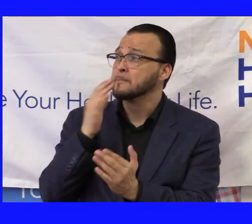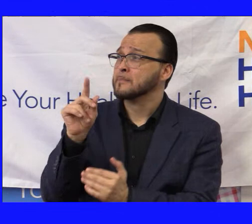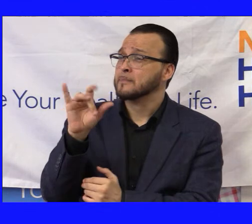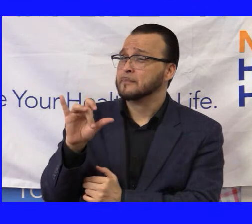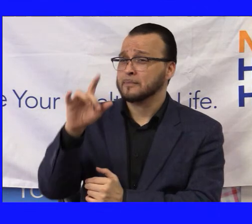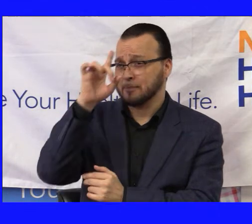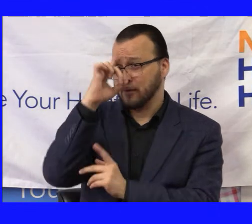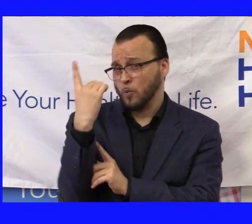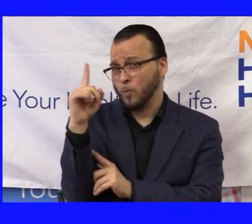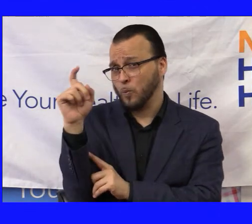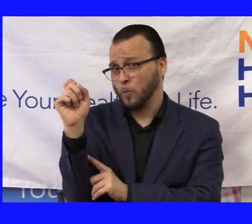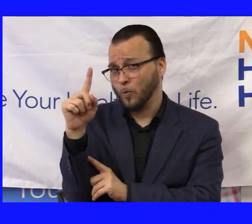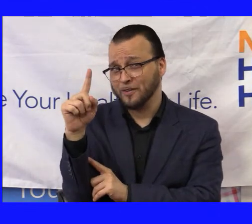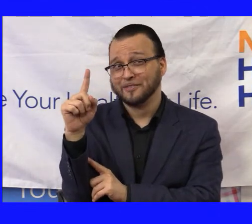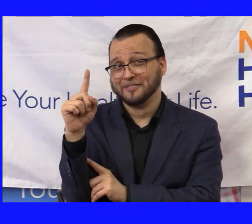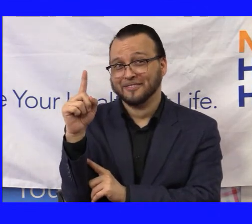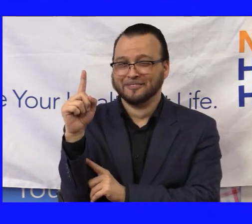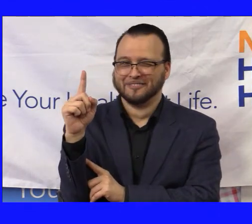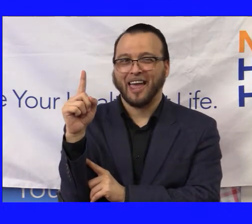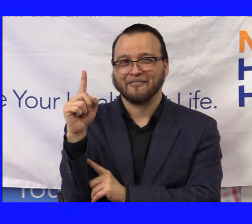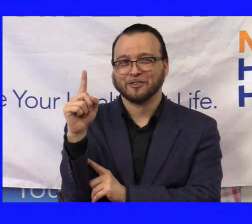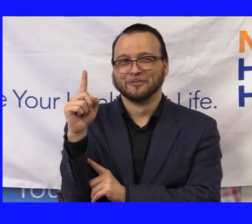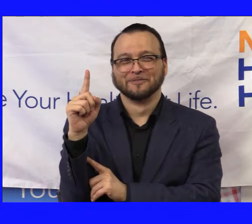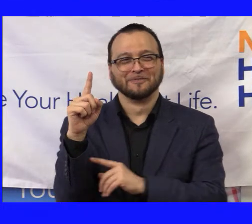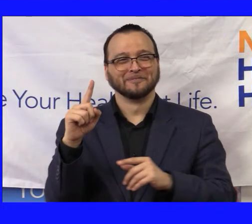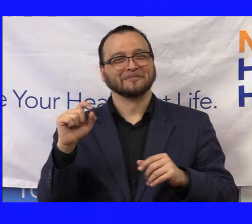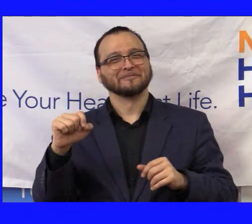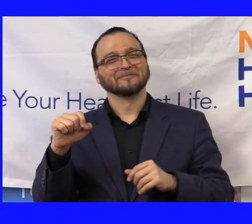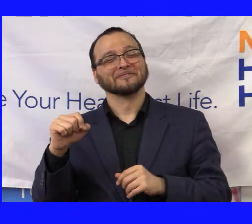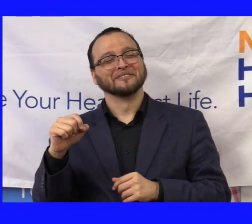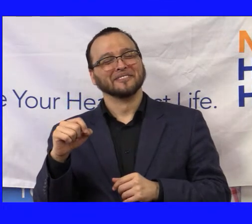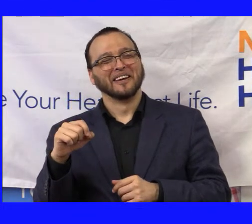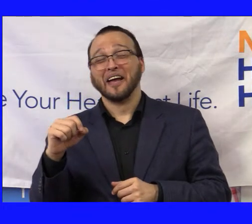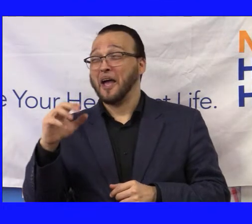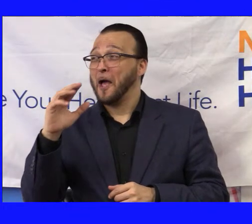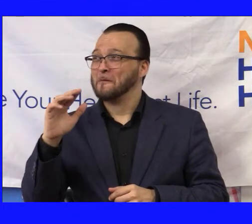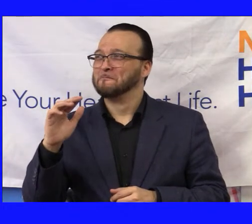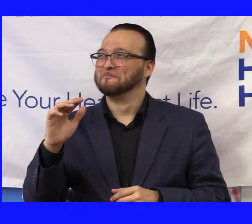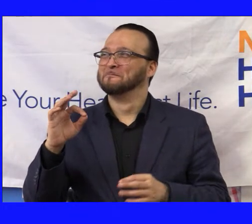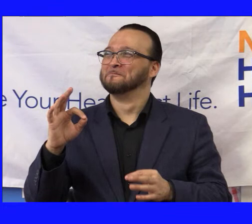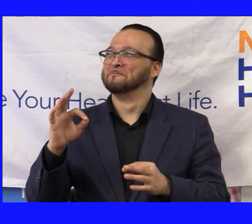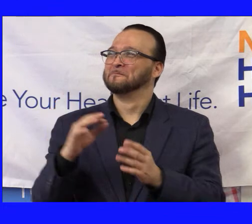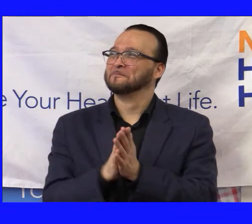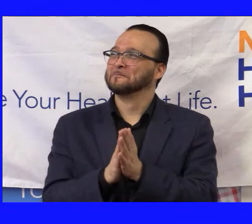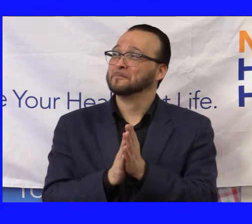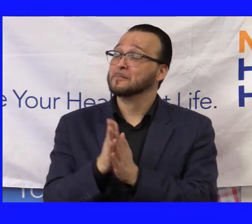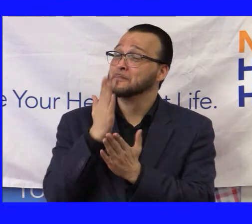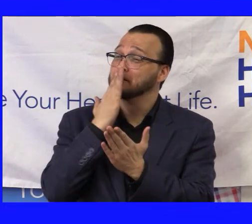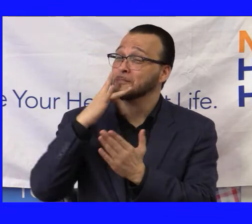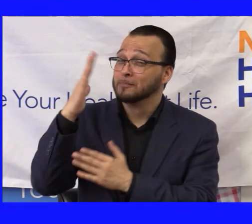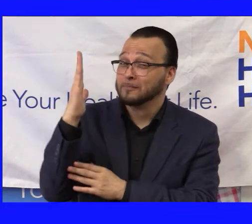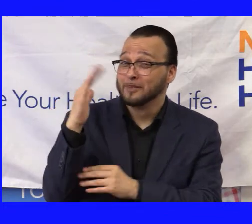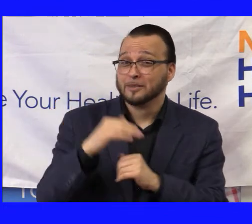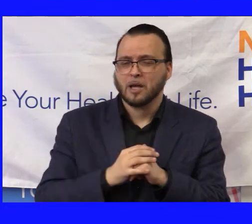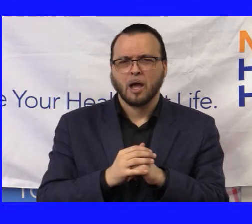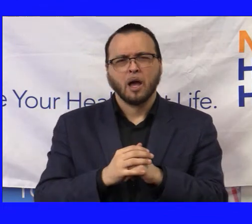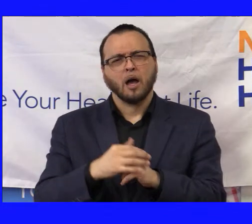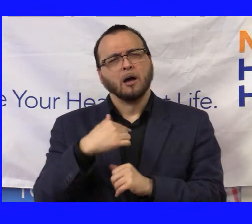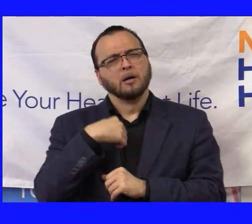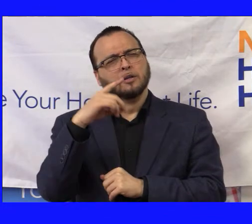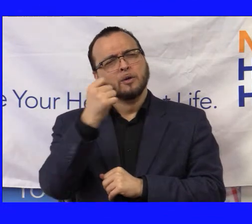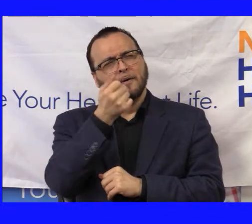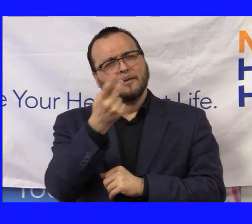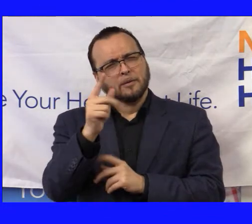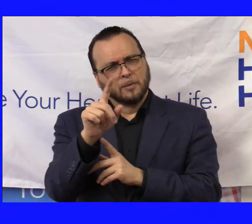question. Yeah, Dr. Calamia. Hi, Dr. Long. How are you? Thank Penny, you for your good. presentation. I do have a couple of